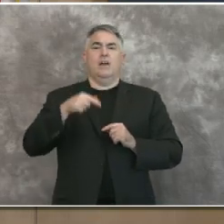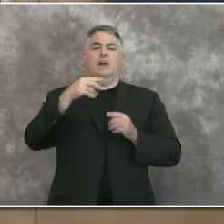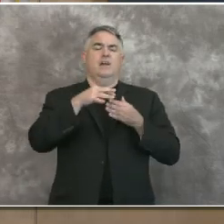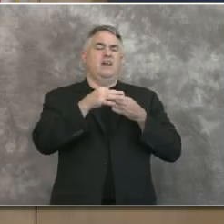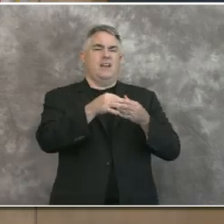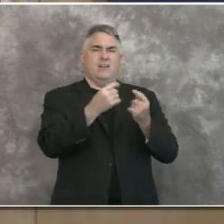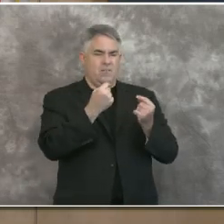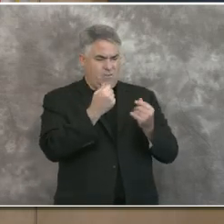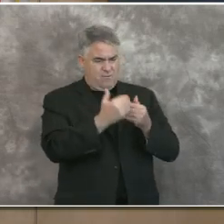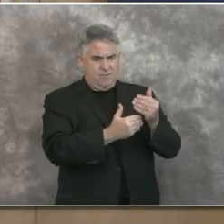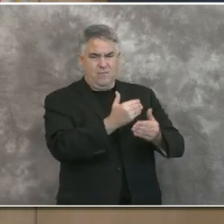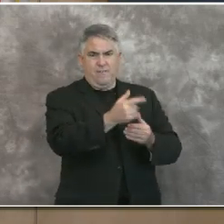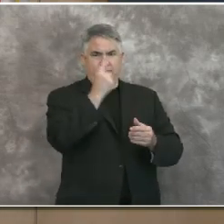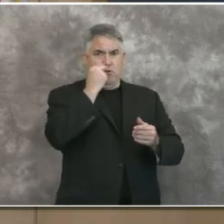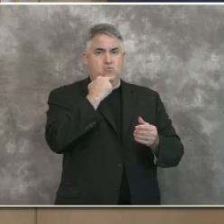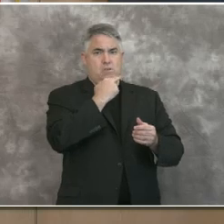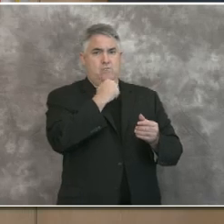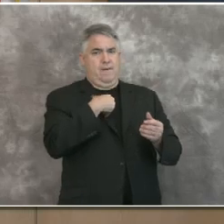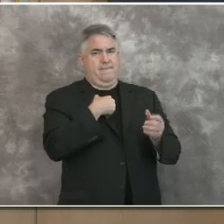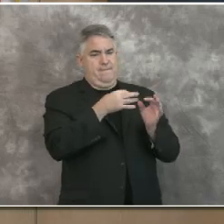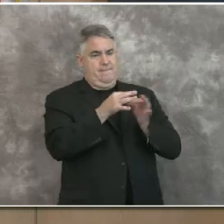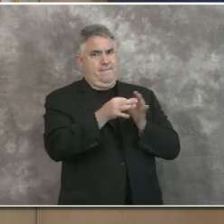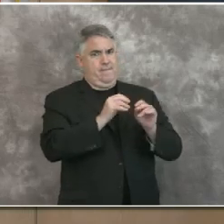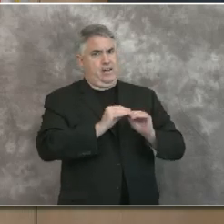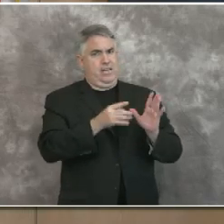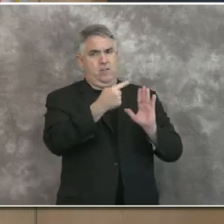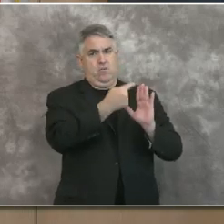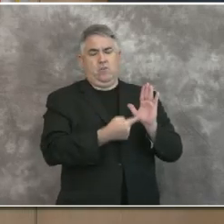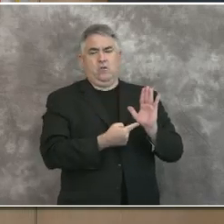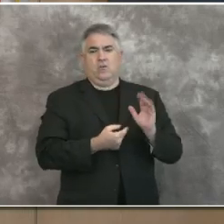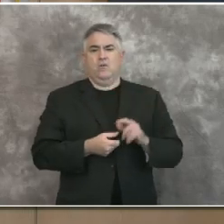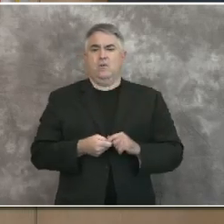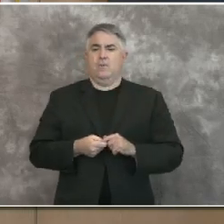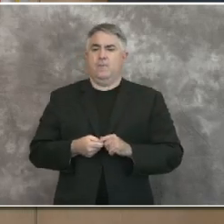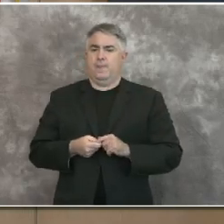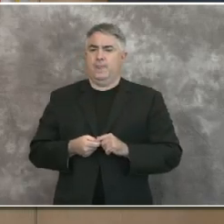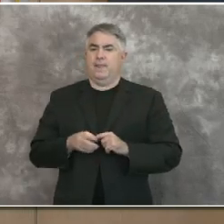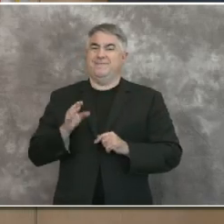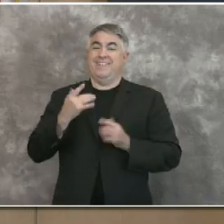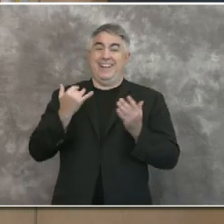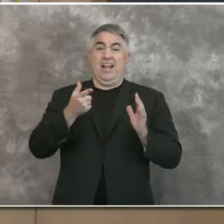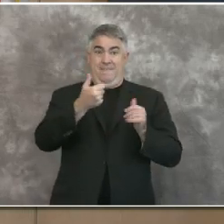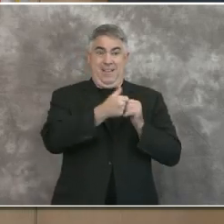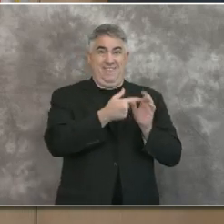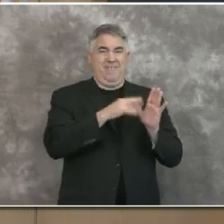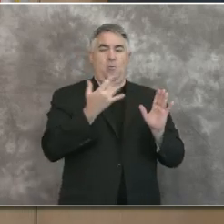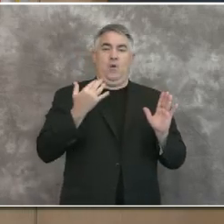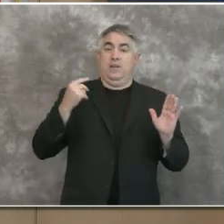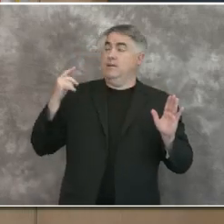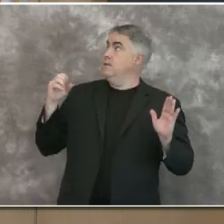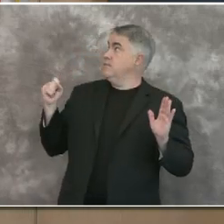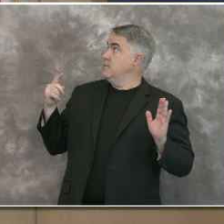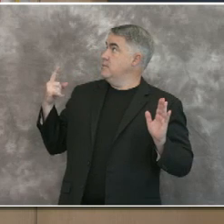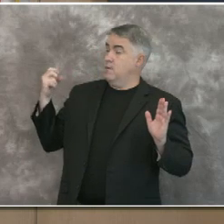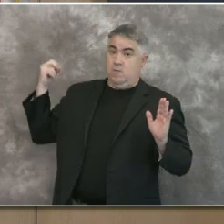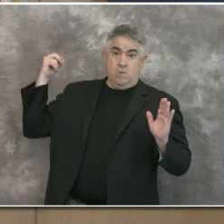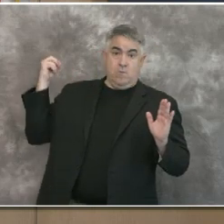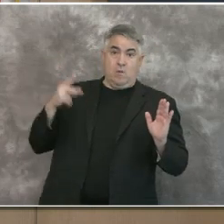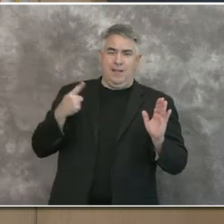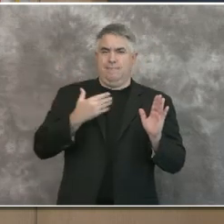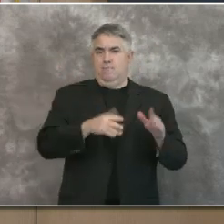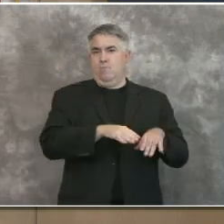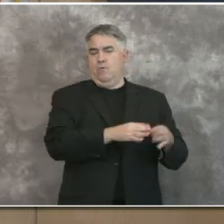will be required to do once we get the go-ahead from the state is complete our safe reopening plan for restaurants, which is available on the county's